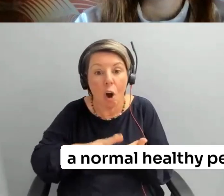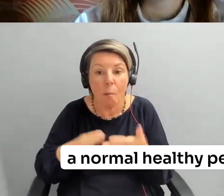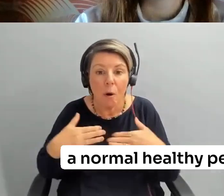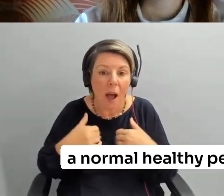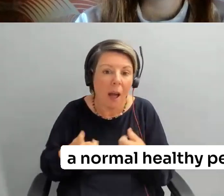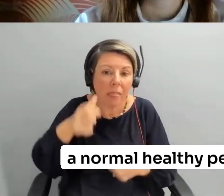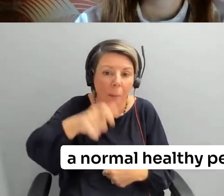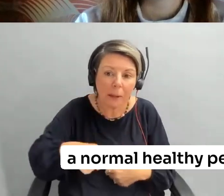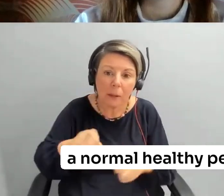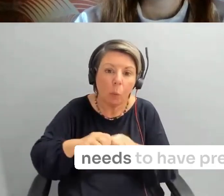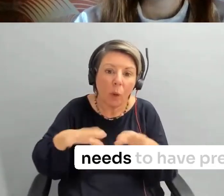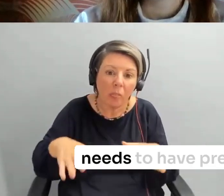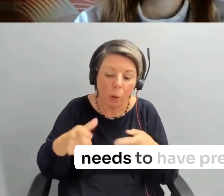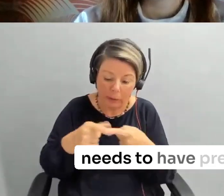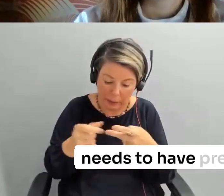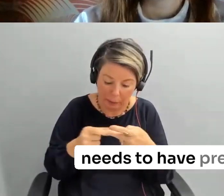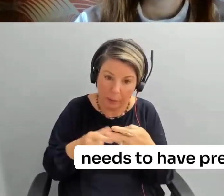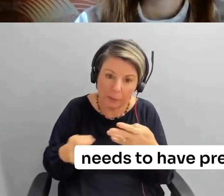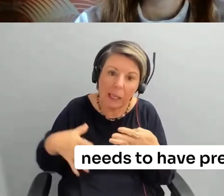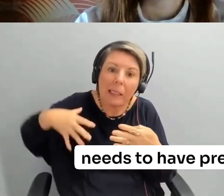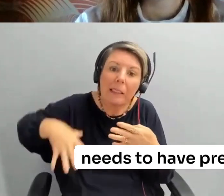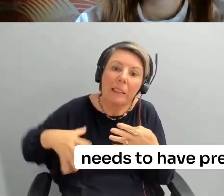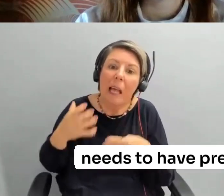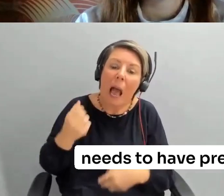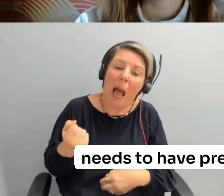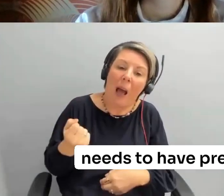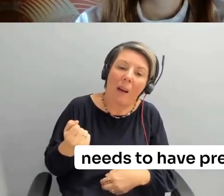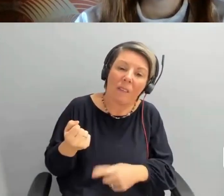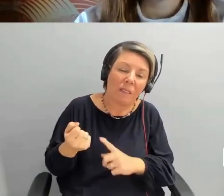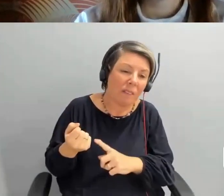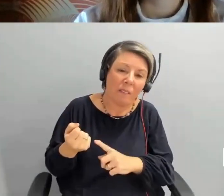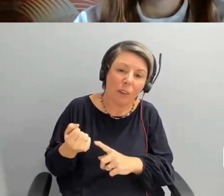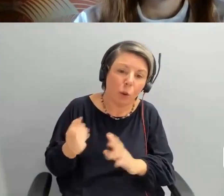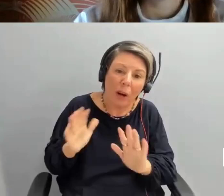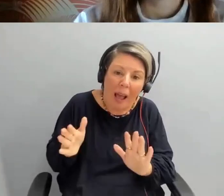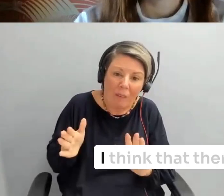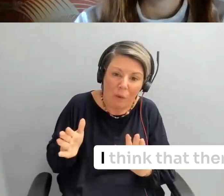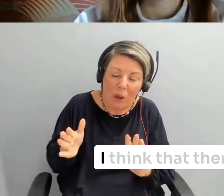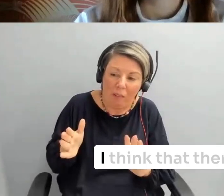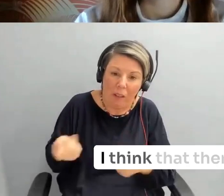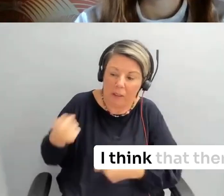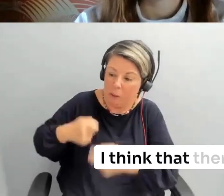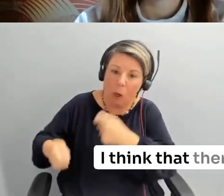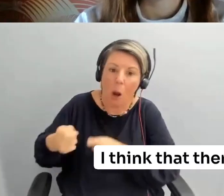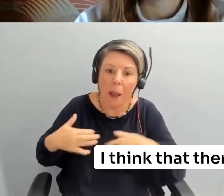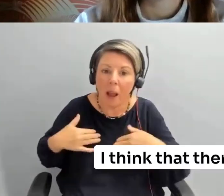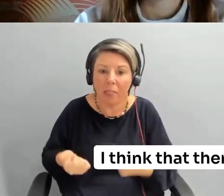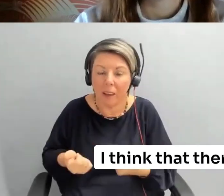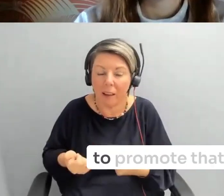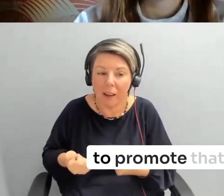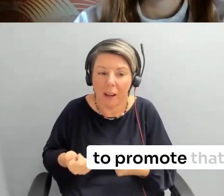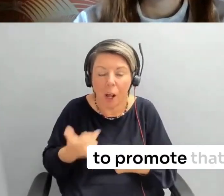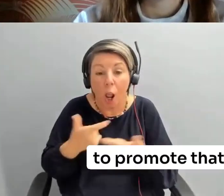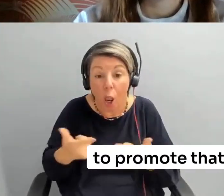without any symptoms needs to have prebiotics or probiotics to be healthy. I think that there's a lot of